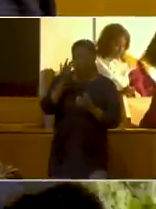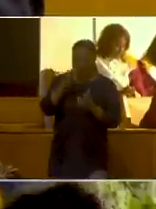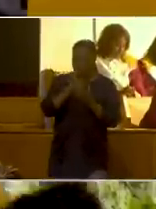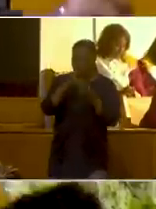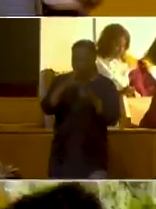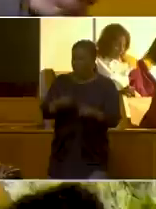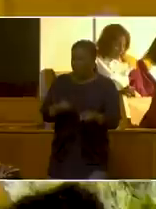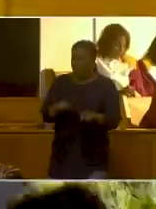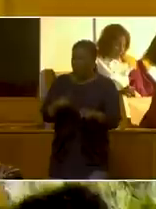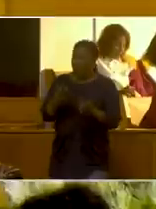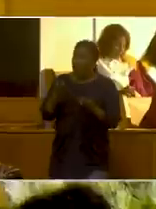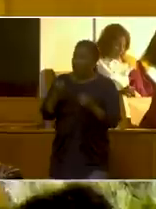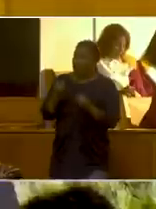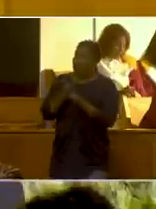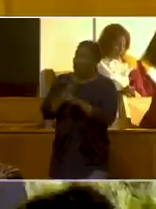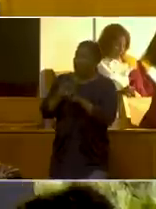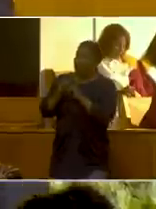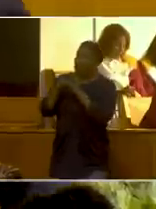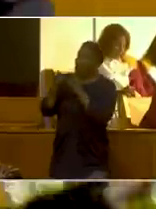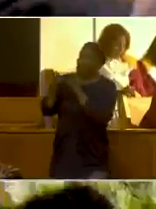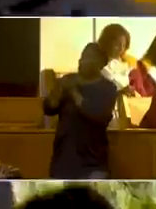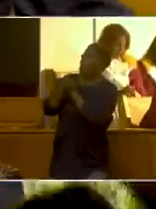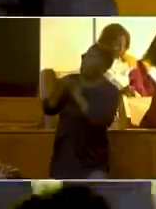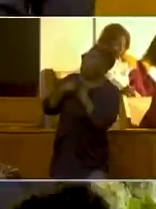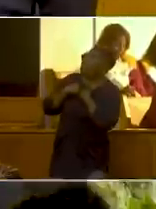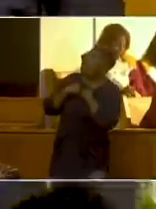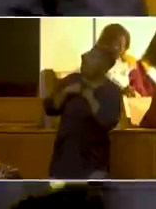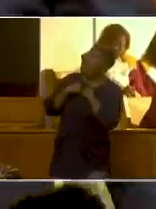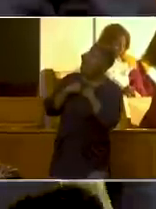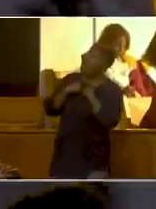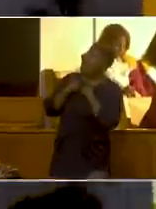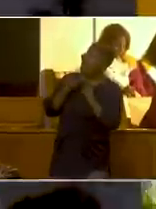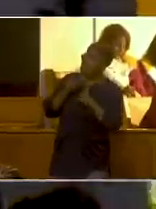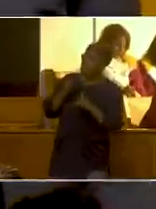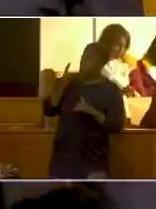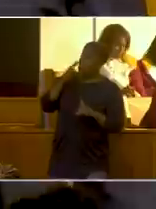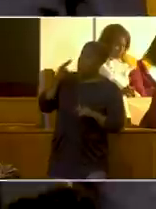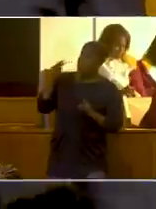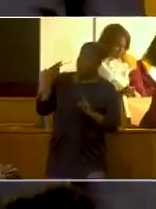Trying to figure out how you could love me and let me go through this.